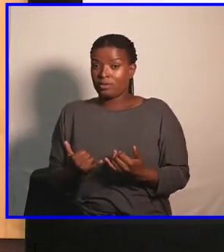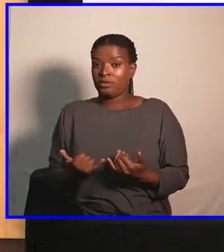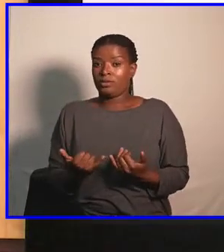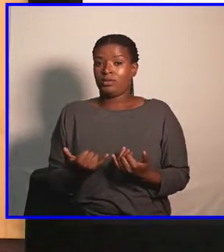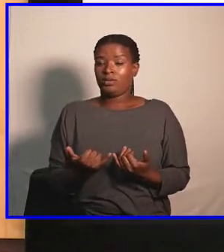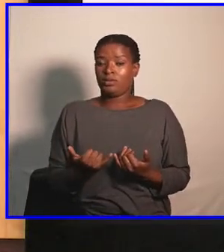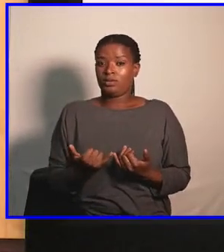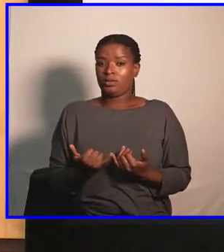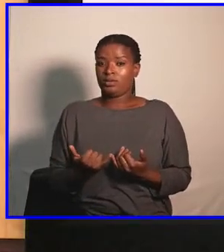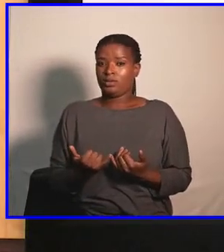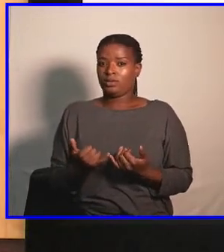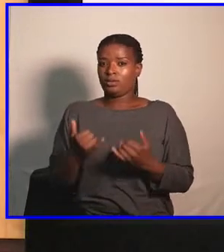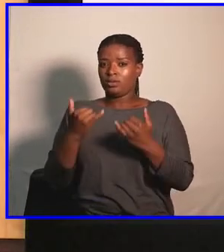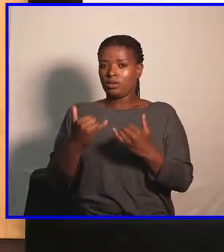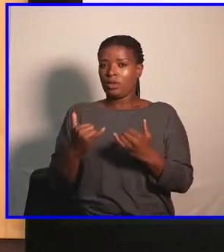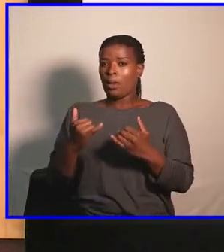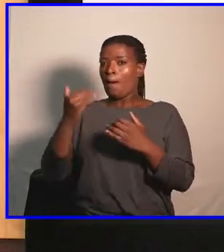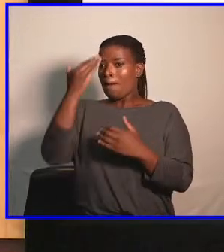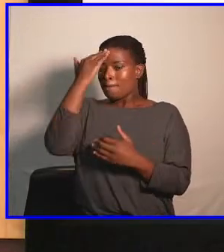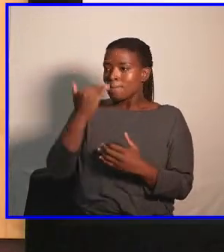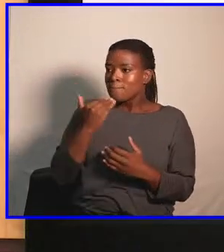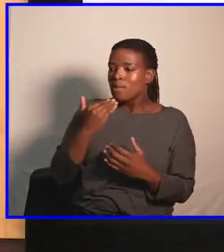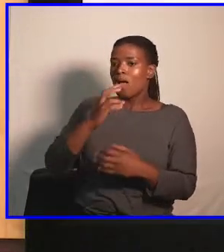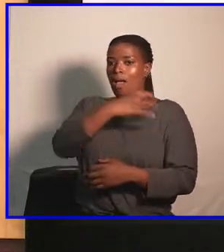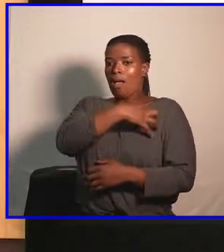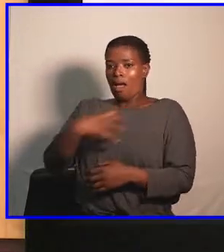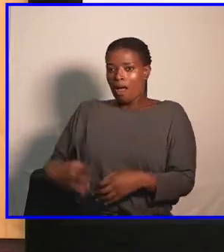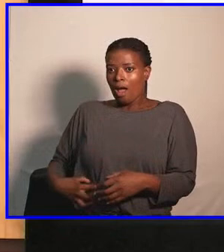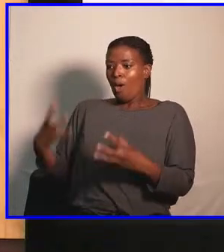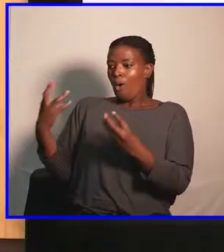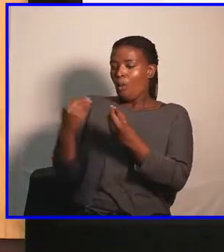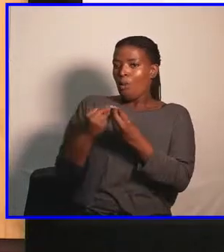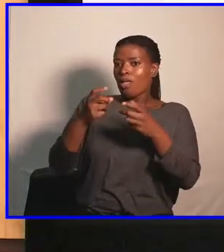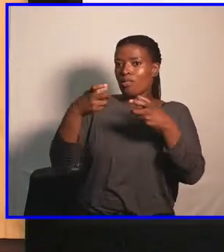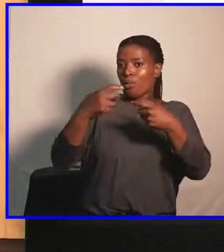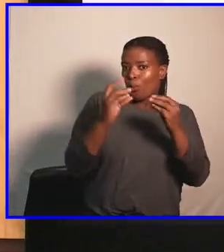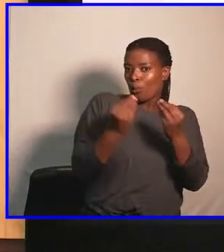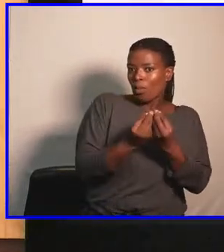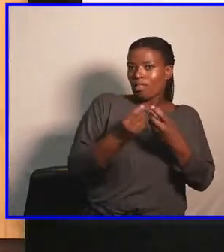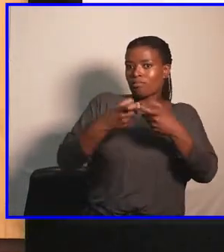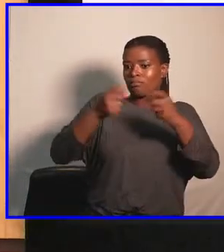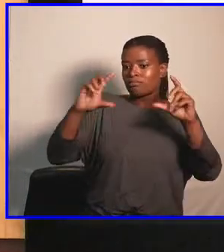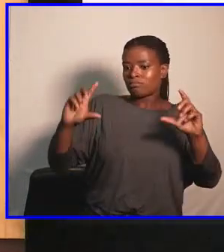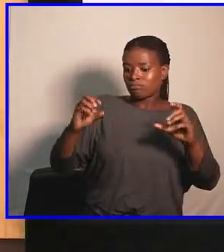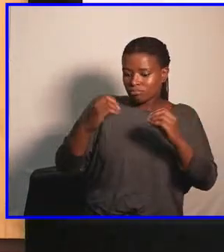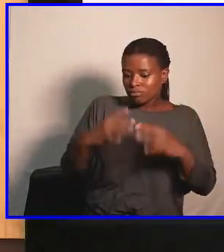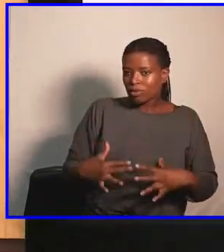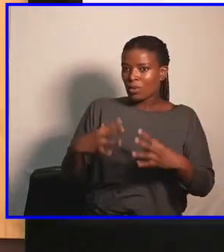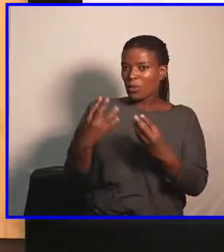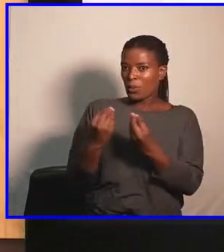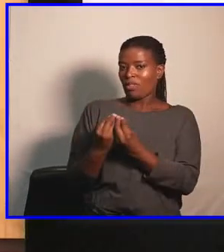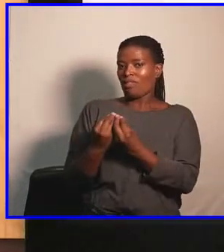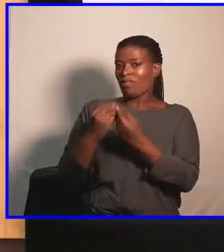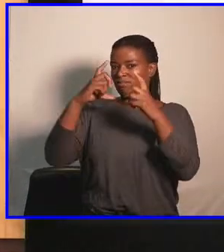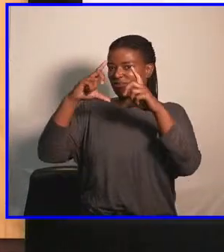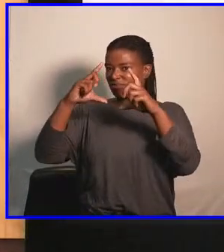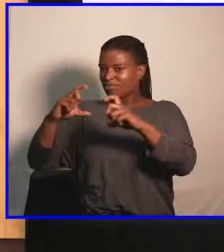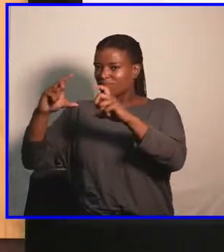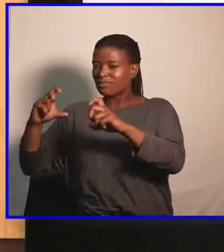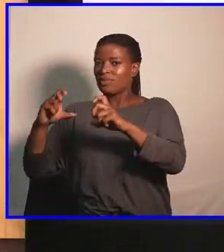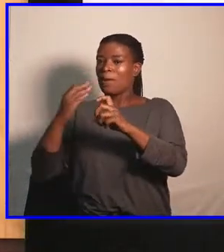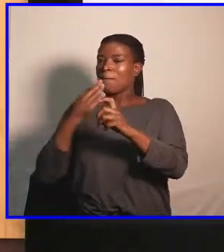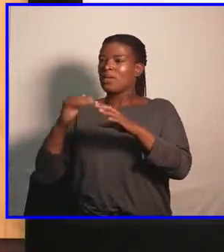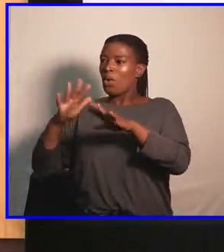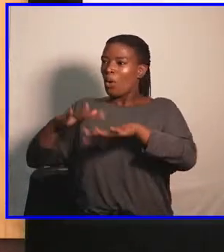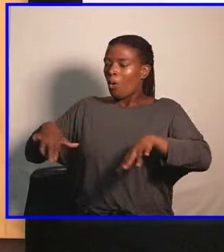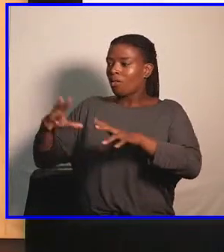a photo session with our President and our Commissioner. So I would like them to join us